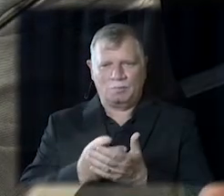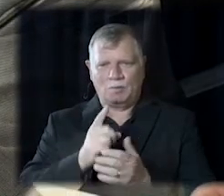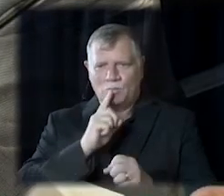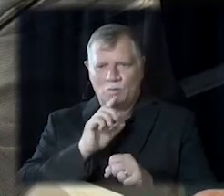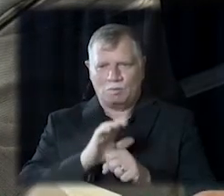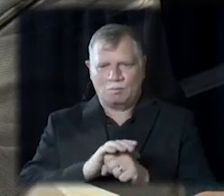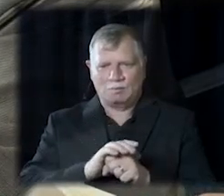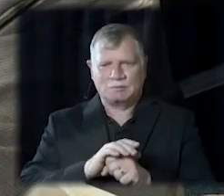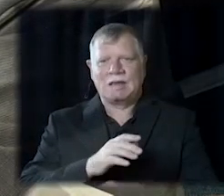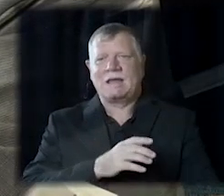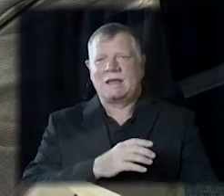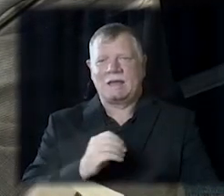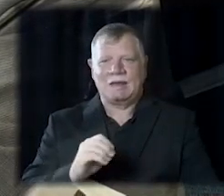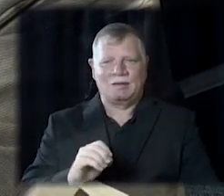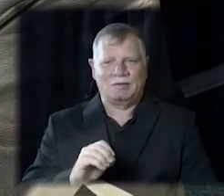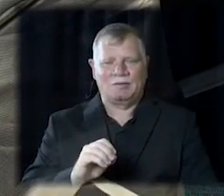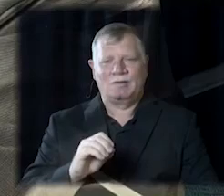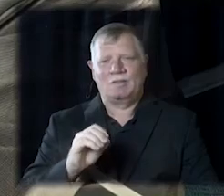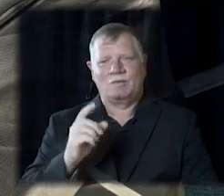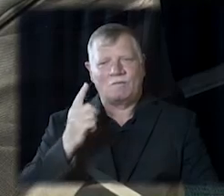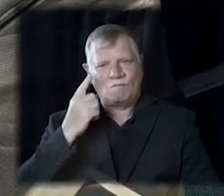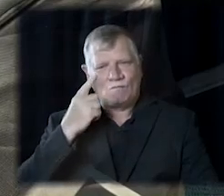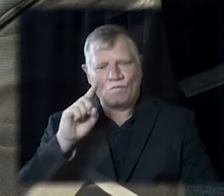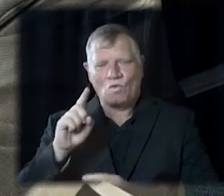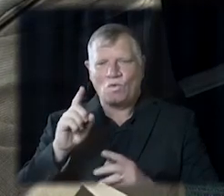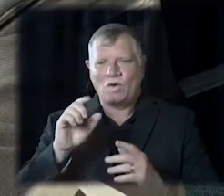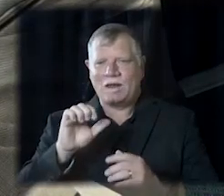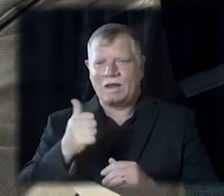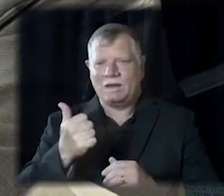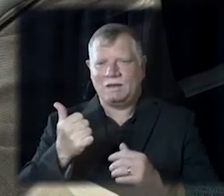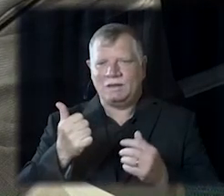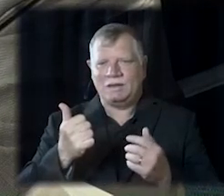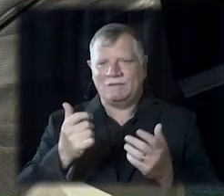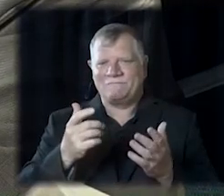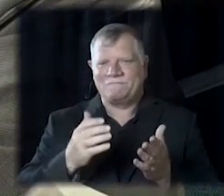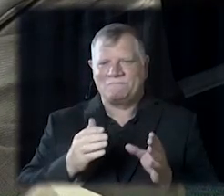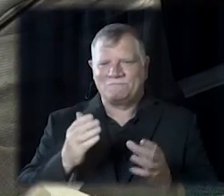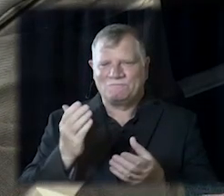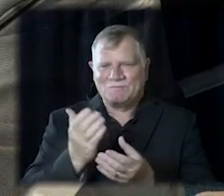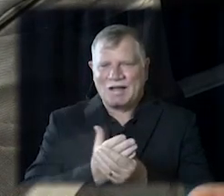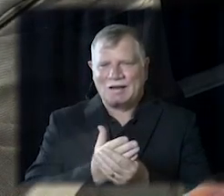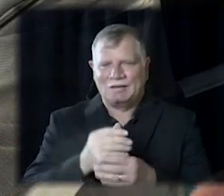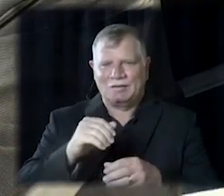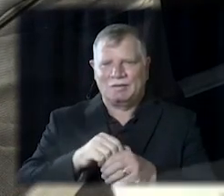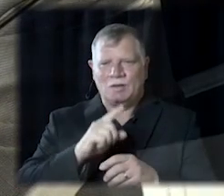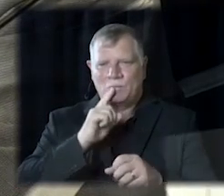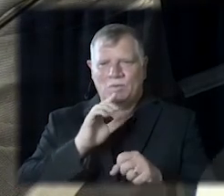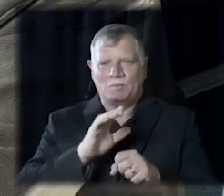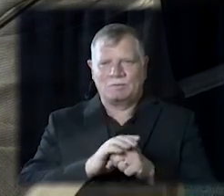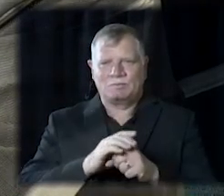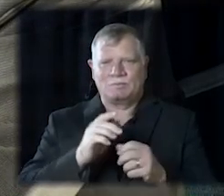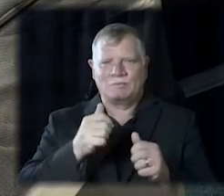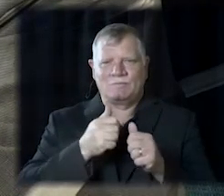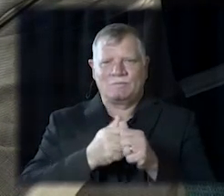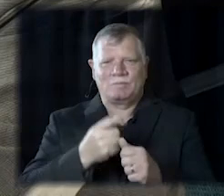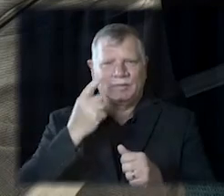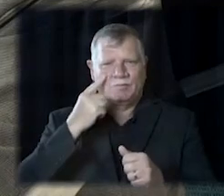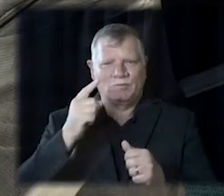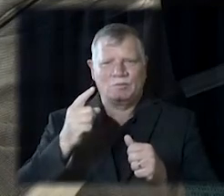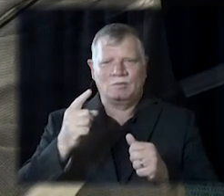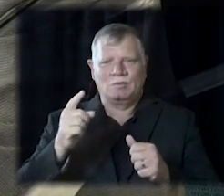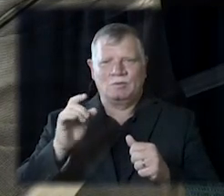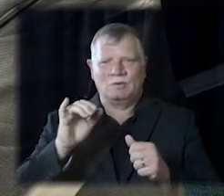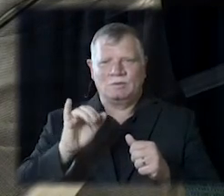PROMESA, and three, any filings authorized under Title III of PROMESA in each case that are set forth as part of the vote to convene